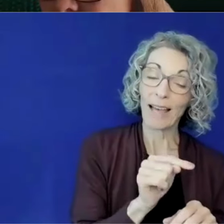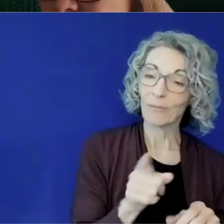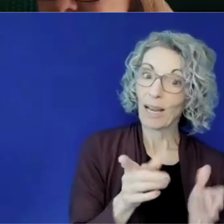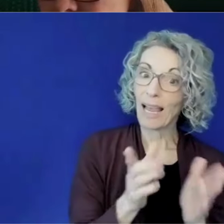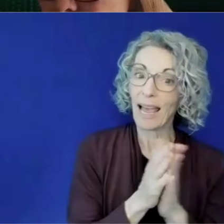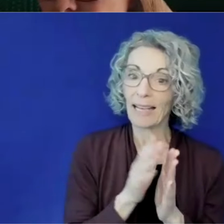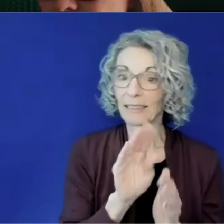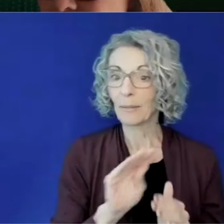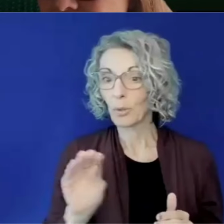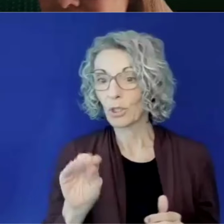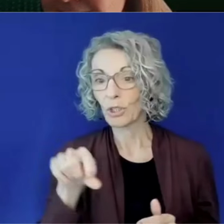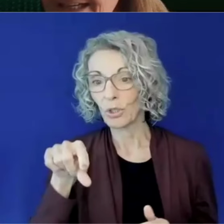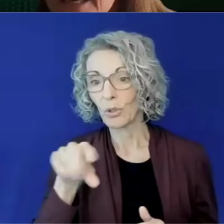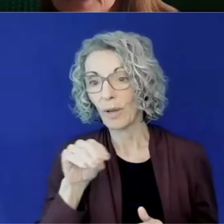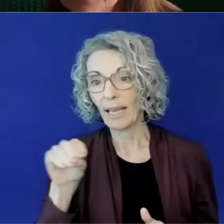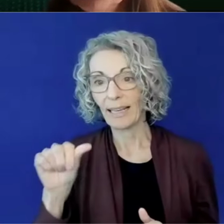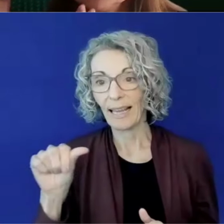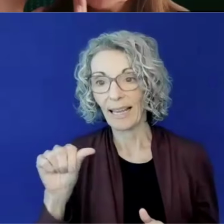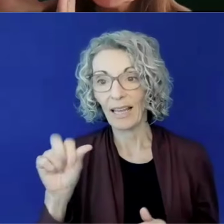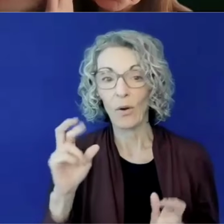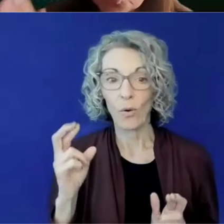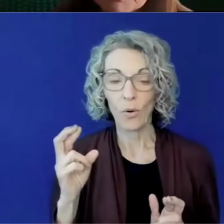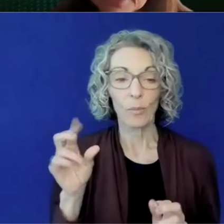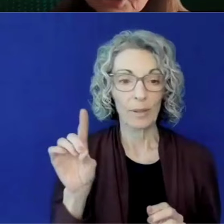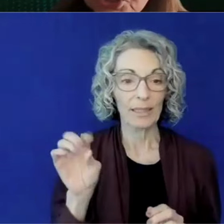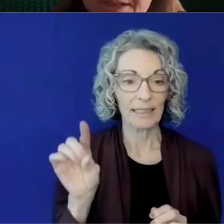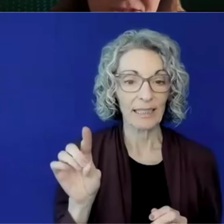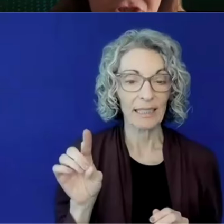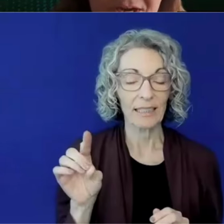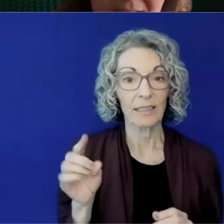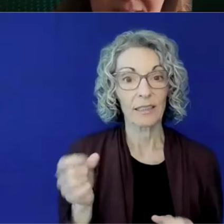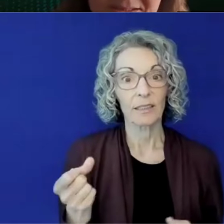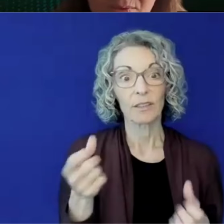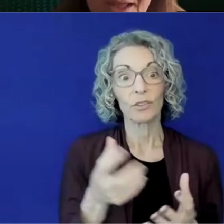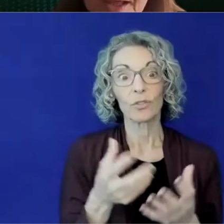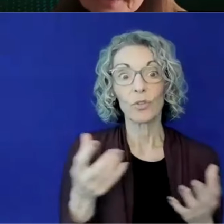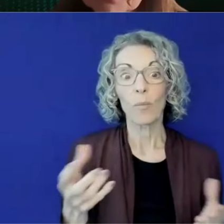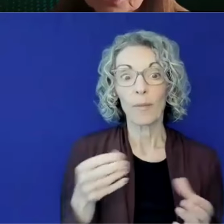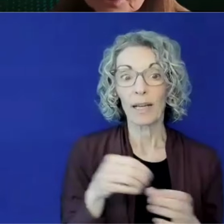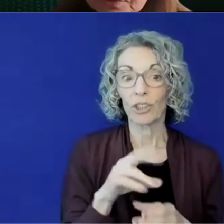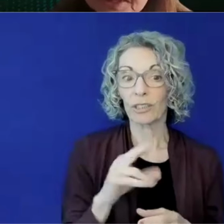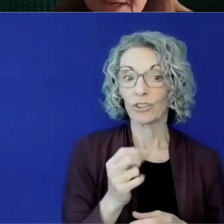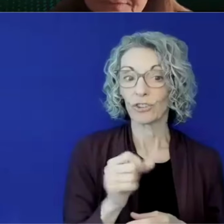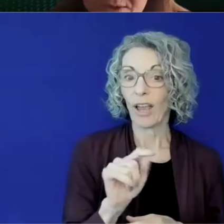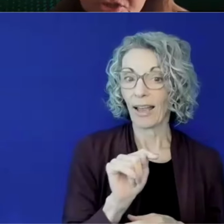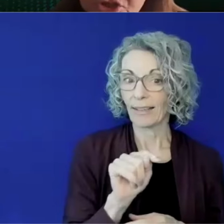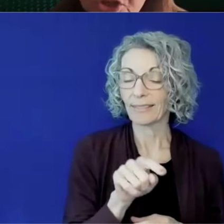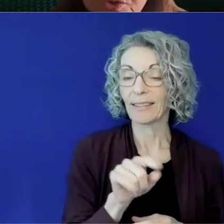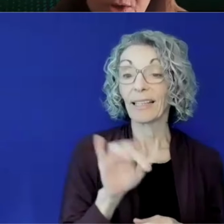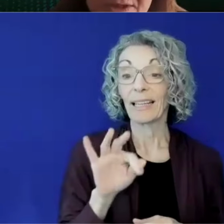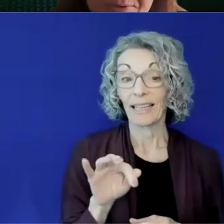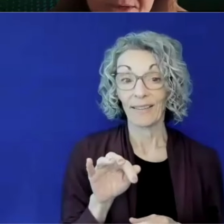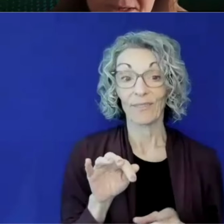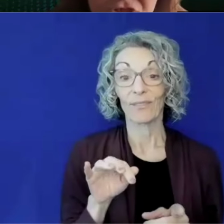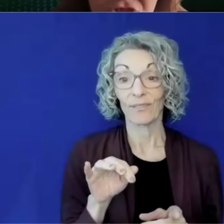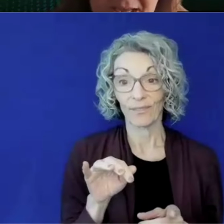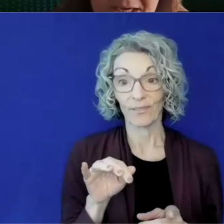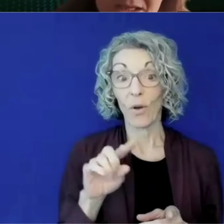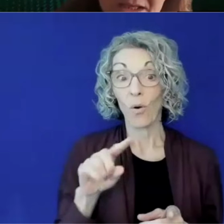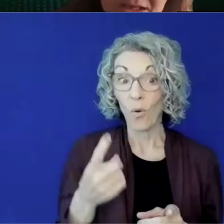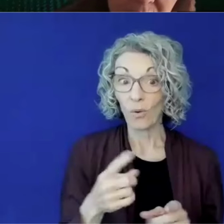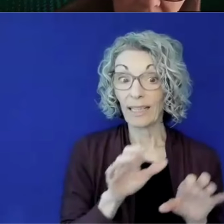in Q&A, so hopefully they did. There are so much in the chat, so I ask if you did have a question, you only put